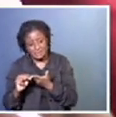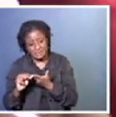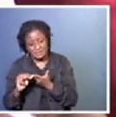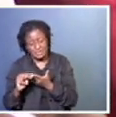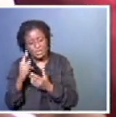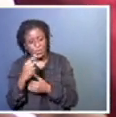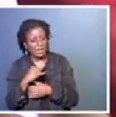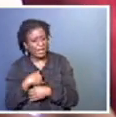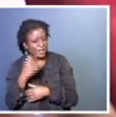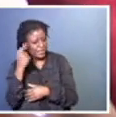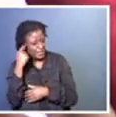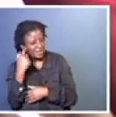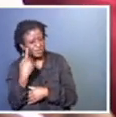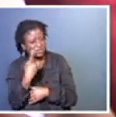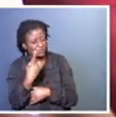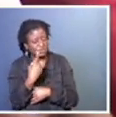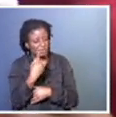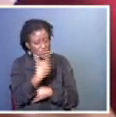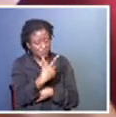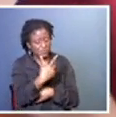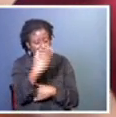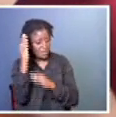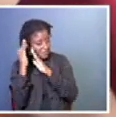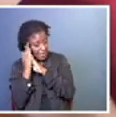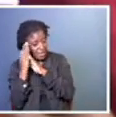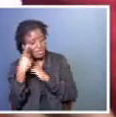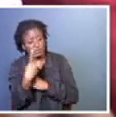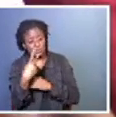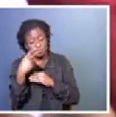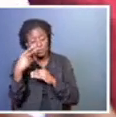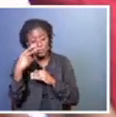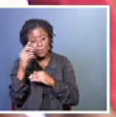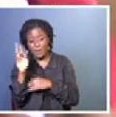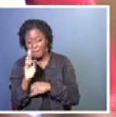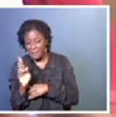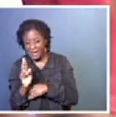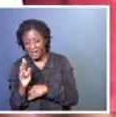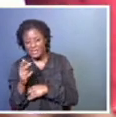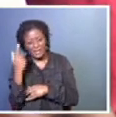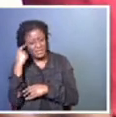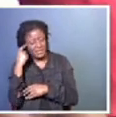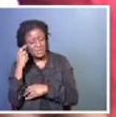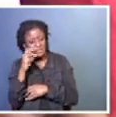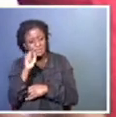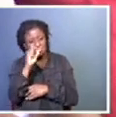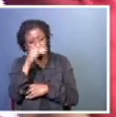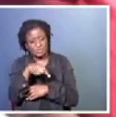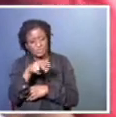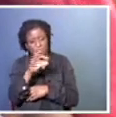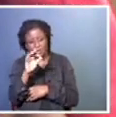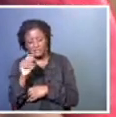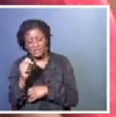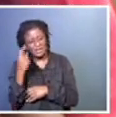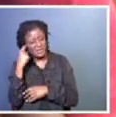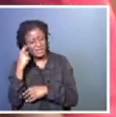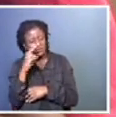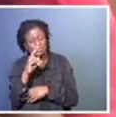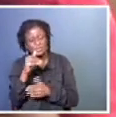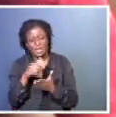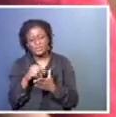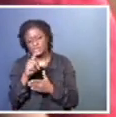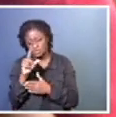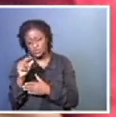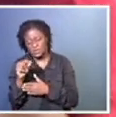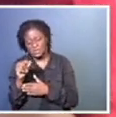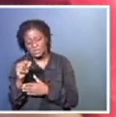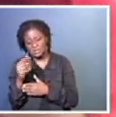the one I think is three bedroom, two bath. I think that one, the square feet is much, I think it's like 2020, something like